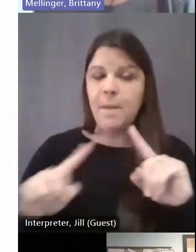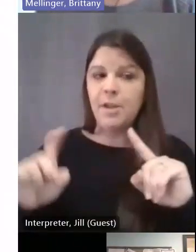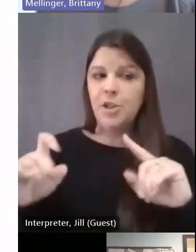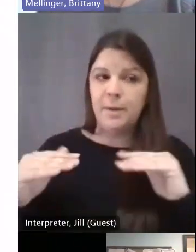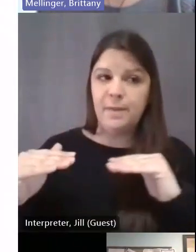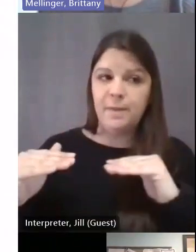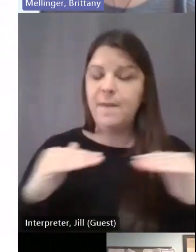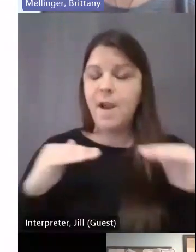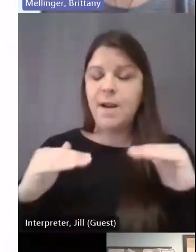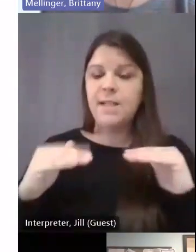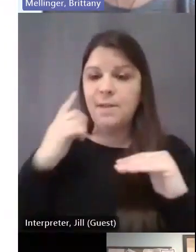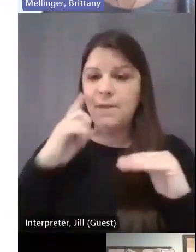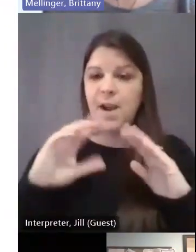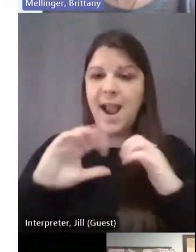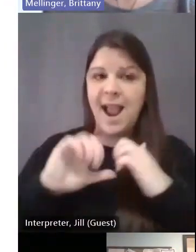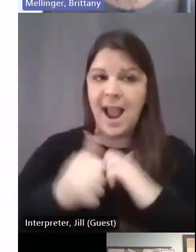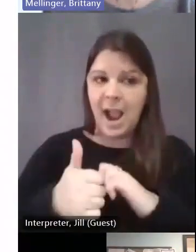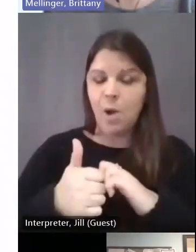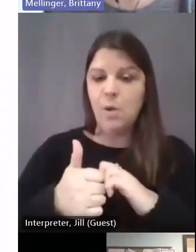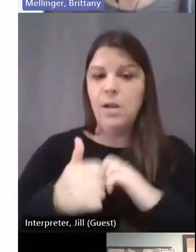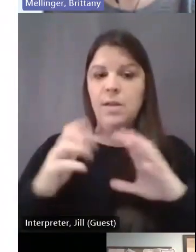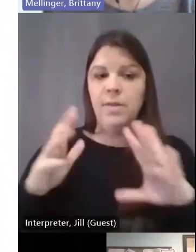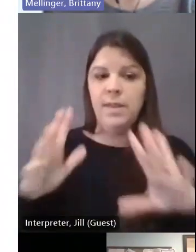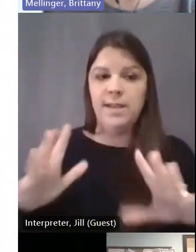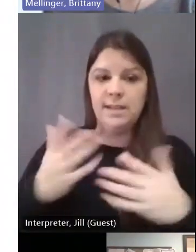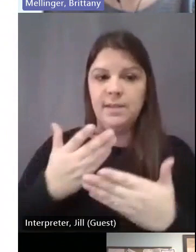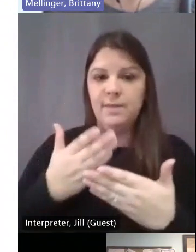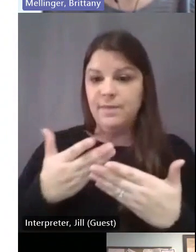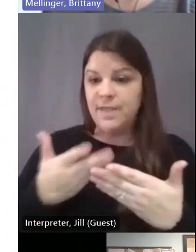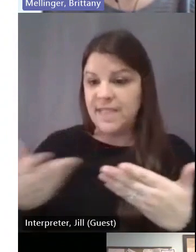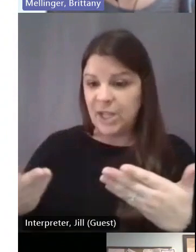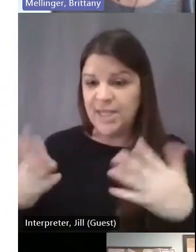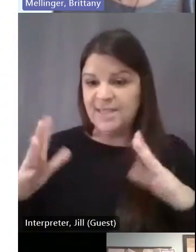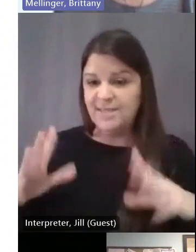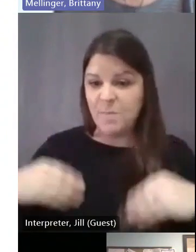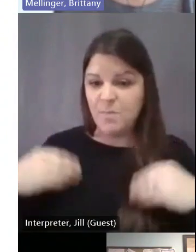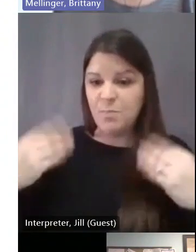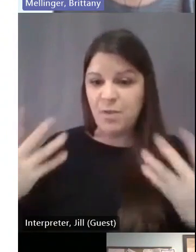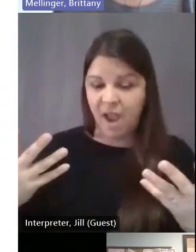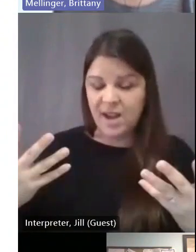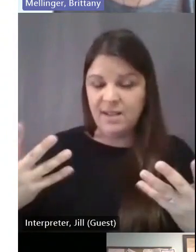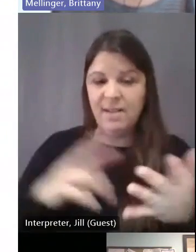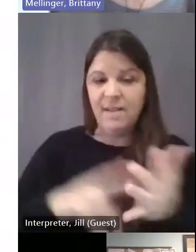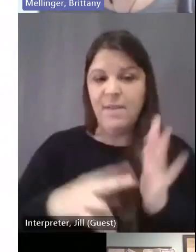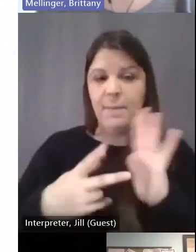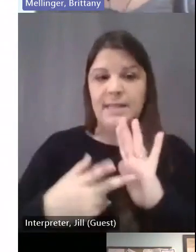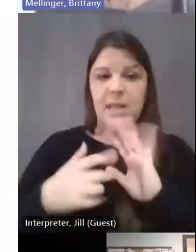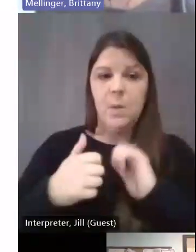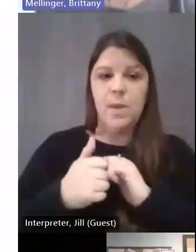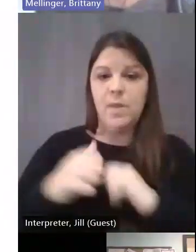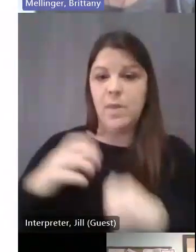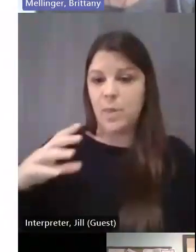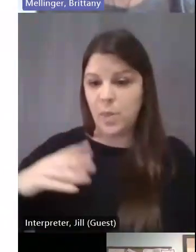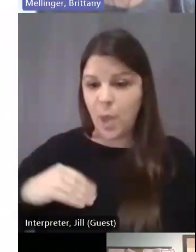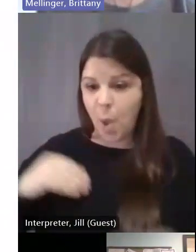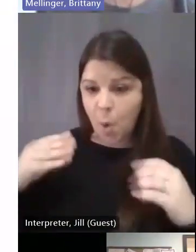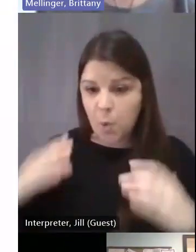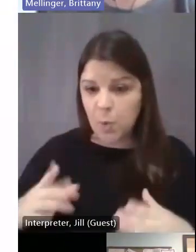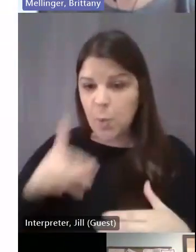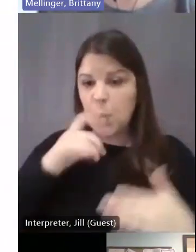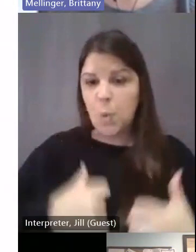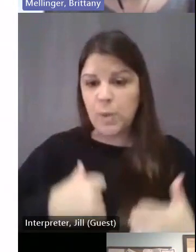fairness in the way that facilities, services, and privileges are provided, whether that's in connection with the ownership, occupancy,